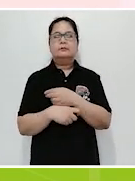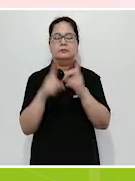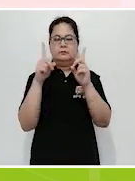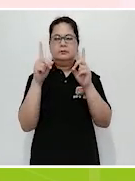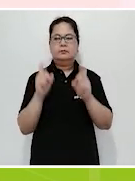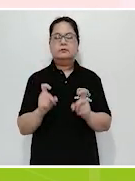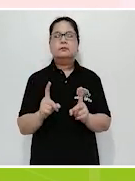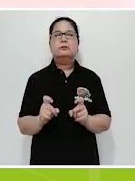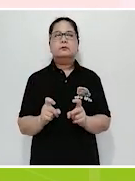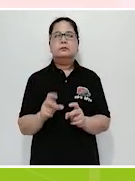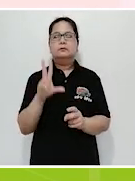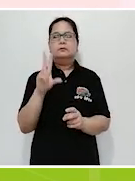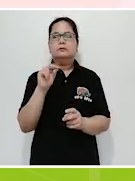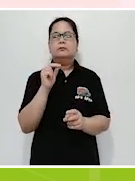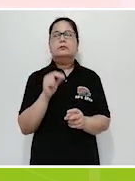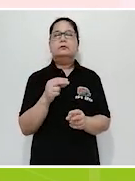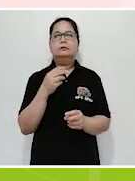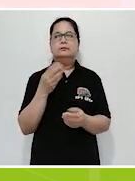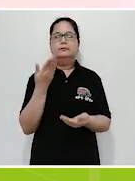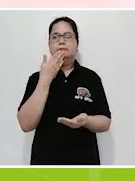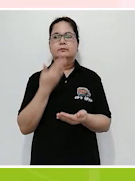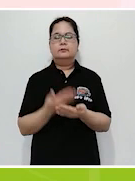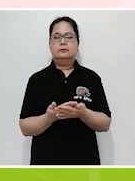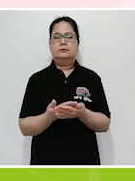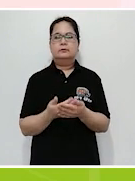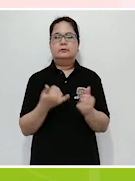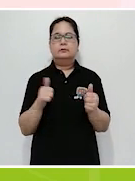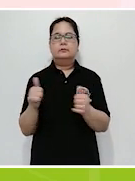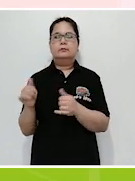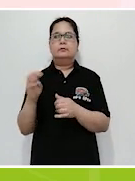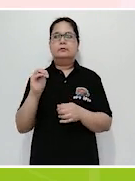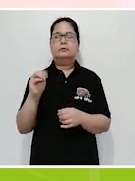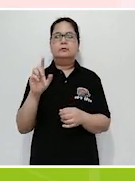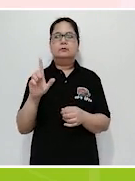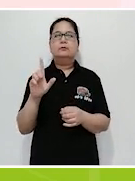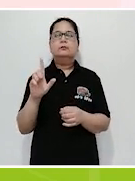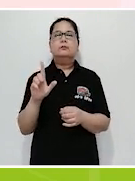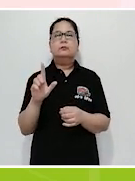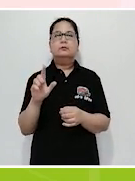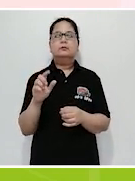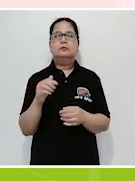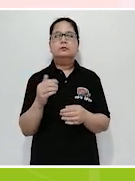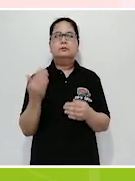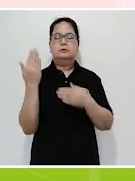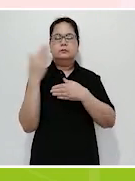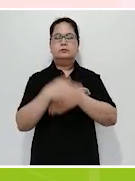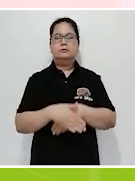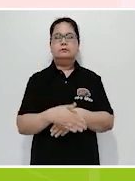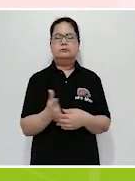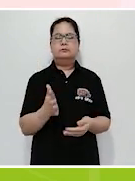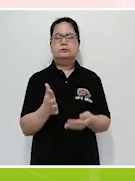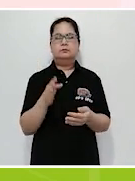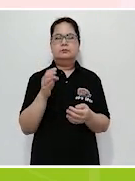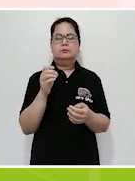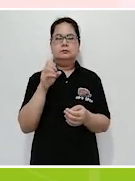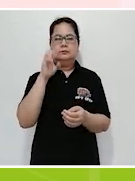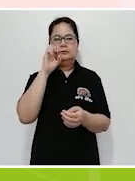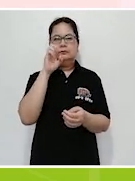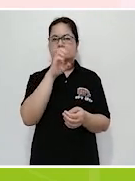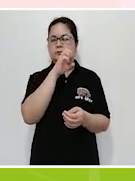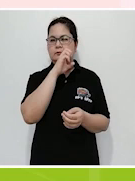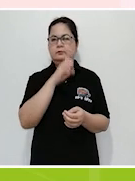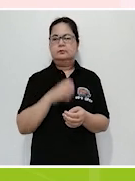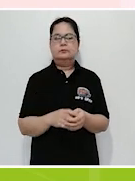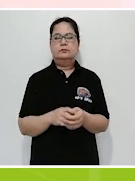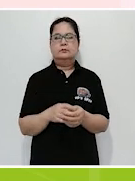an exam is not good. Likewise, playing mobile games in the phone overnight might damage your eyes. So